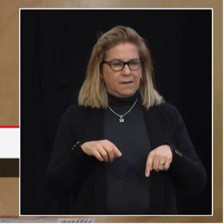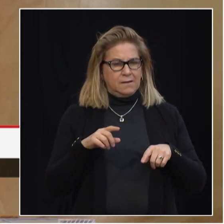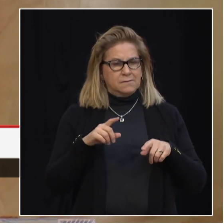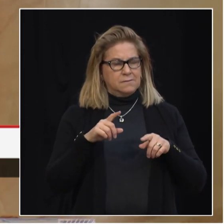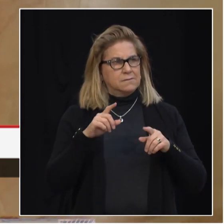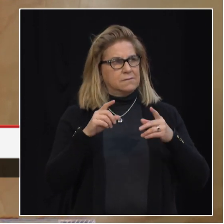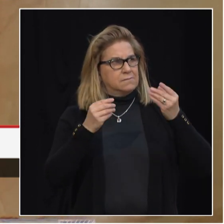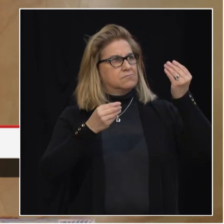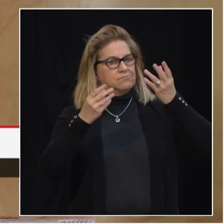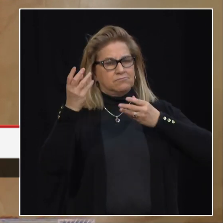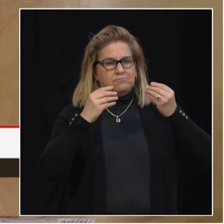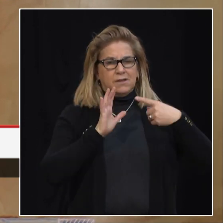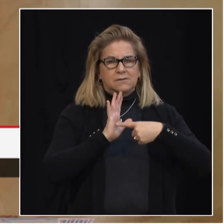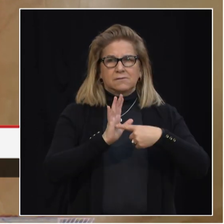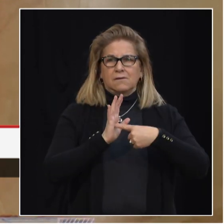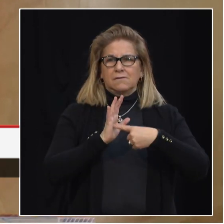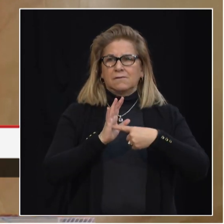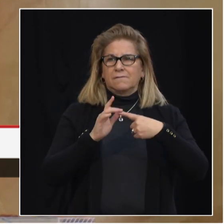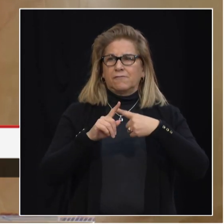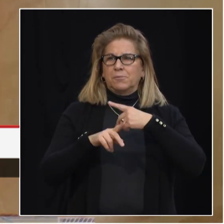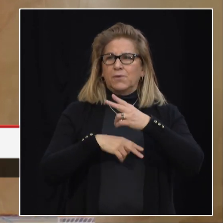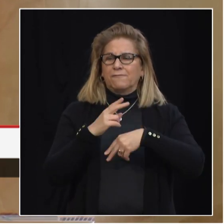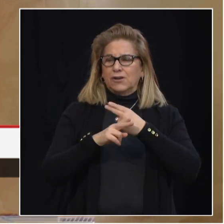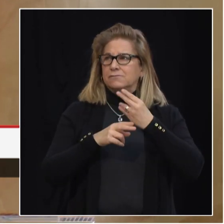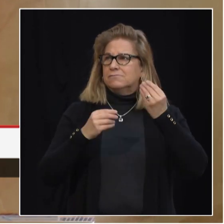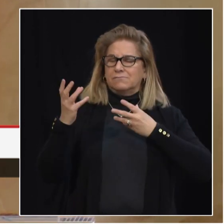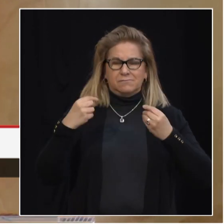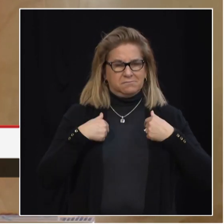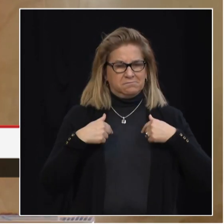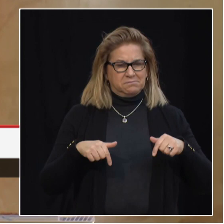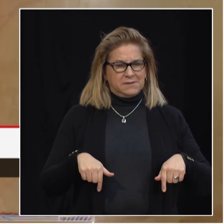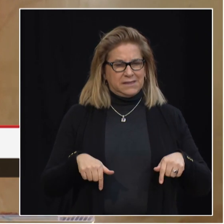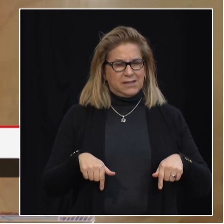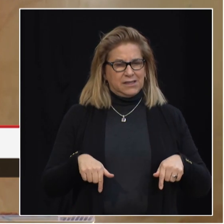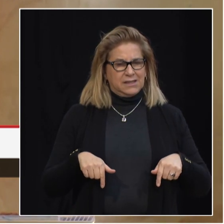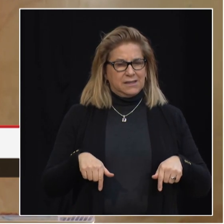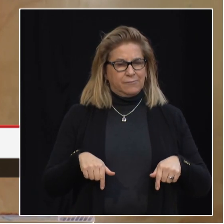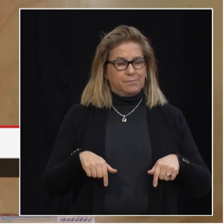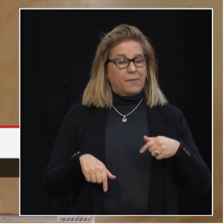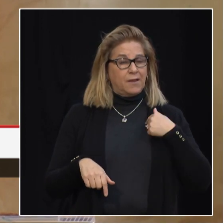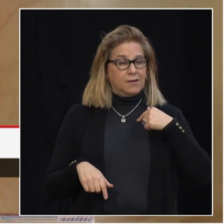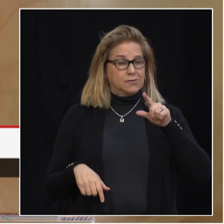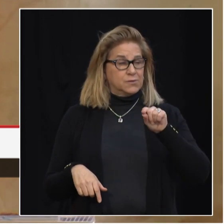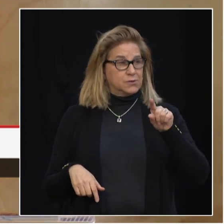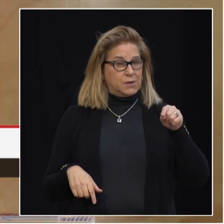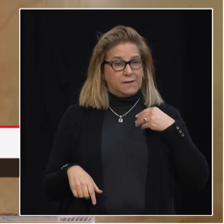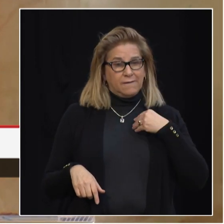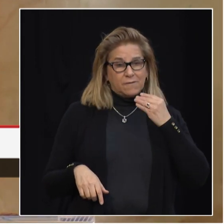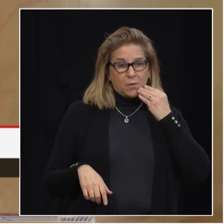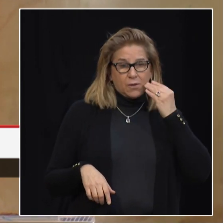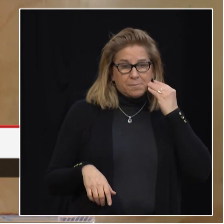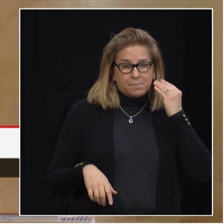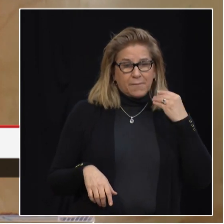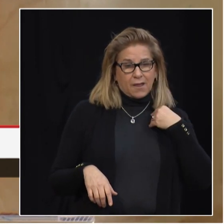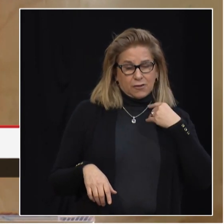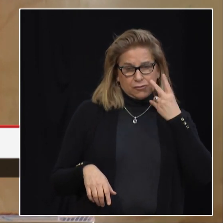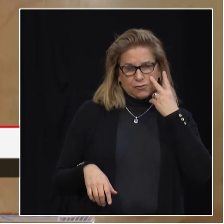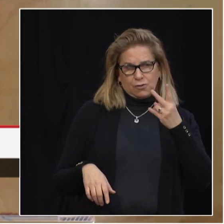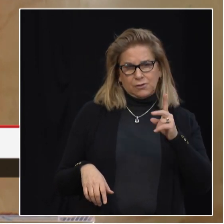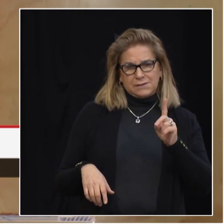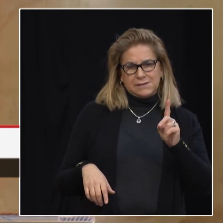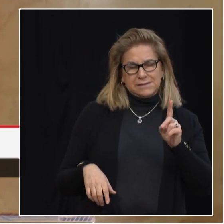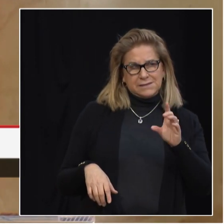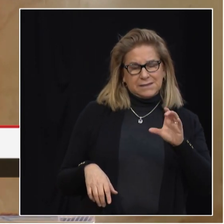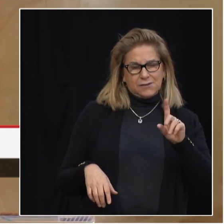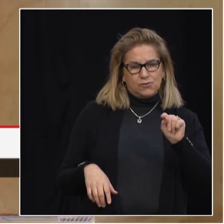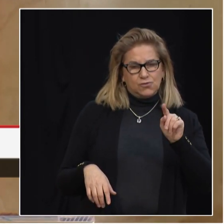at home, I watched DC residents and tourists and supporters flood the streets and protest to yell